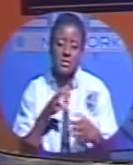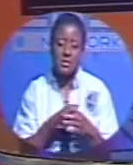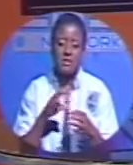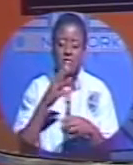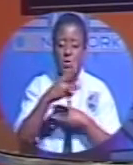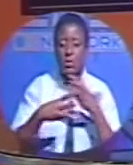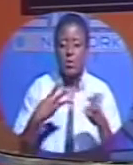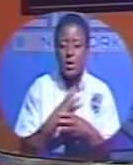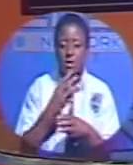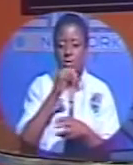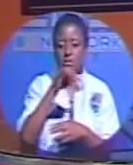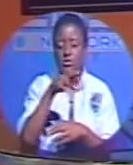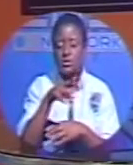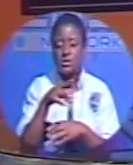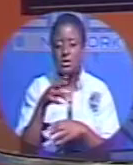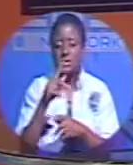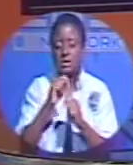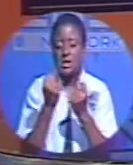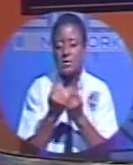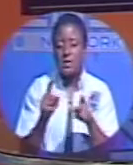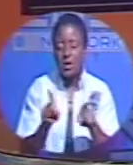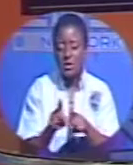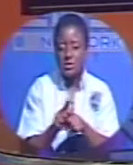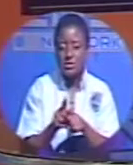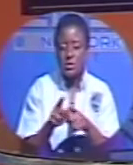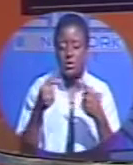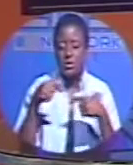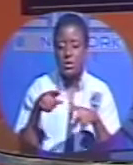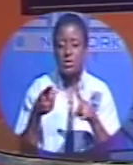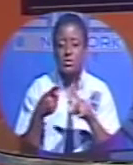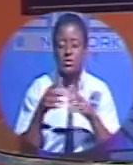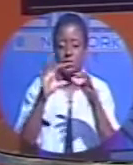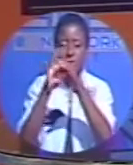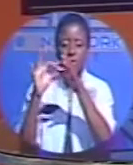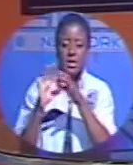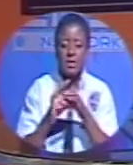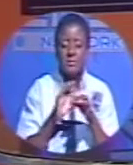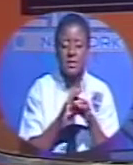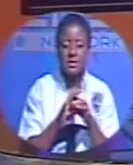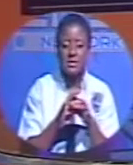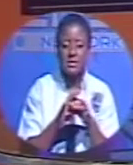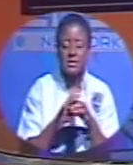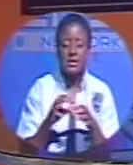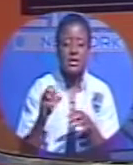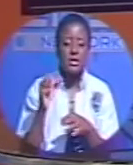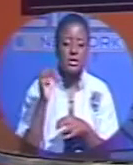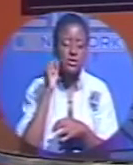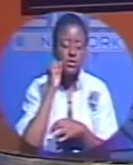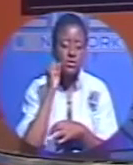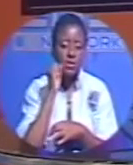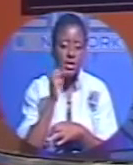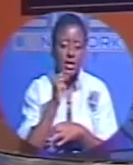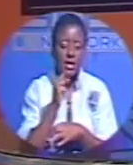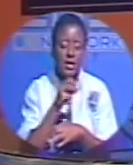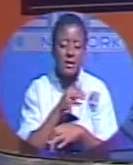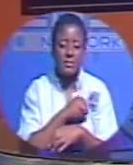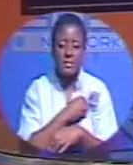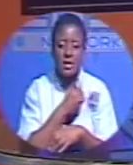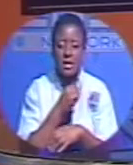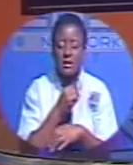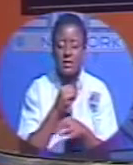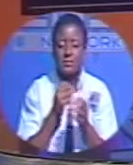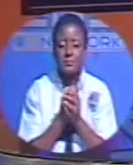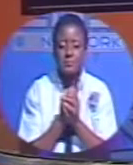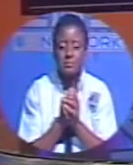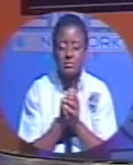will also compete at the upcoming Olympic Games in London. Antonique Strawn, who won the sprint double, and Shawnee Miller, who just missed out on a medal in the 400, finishing